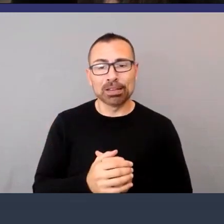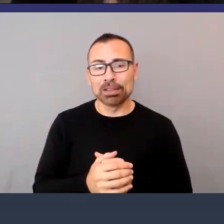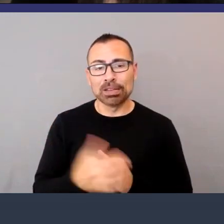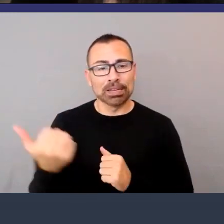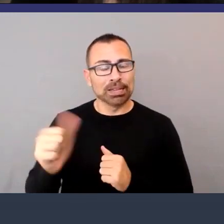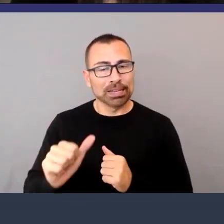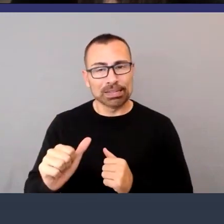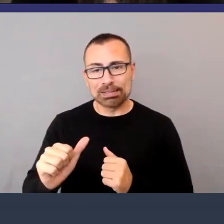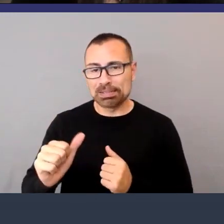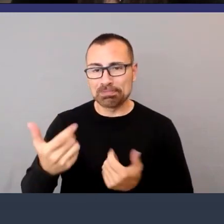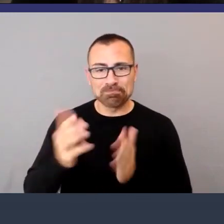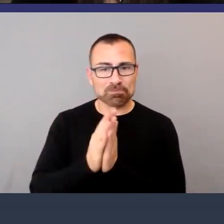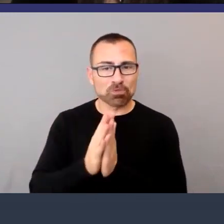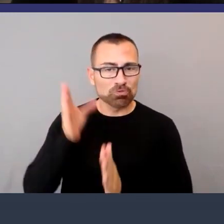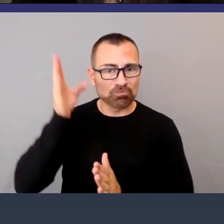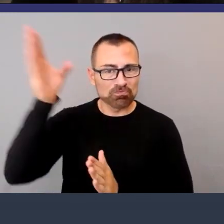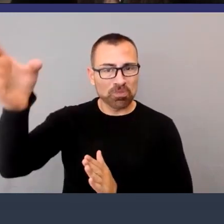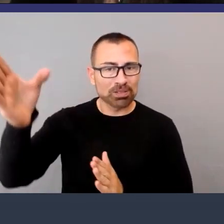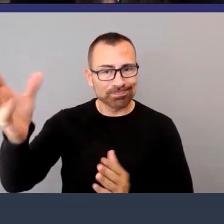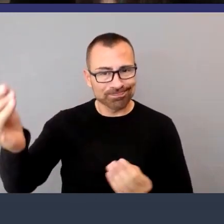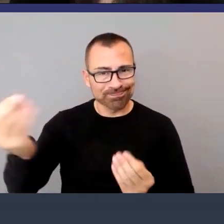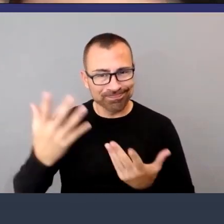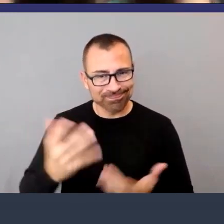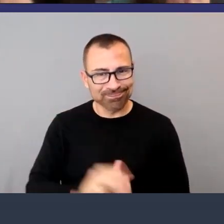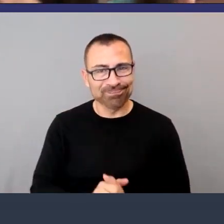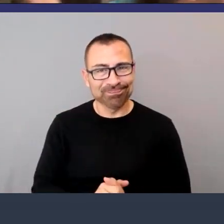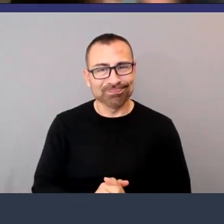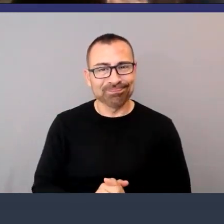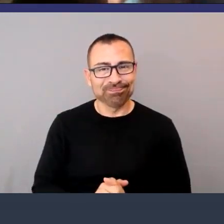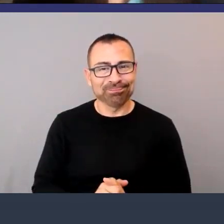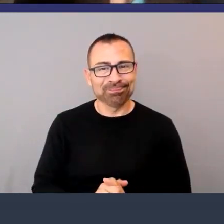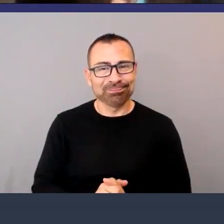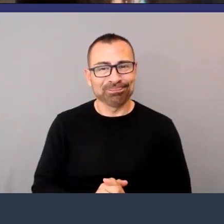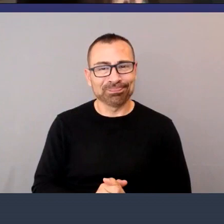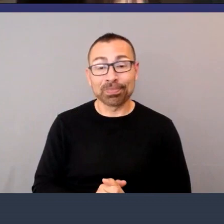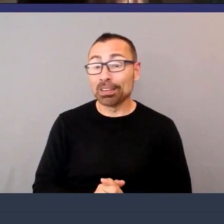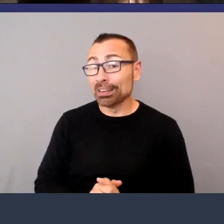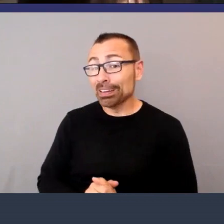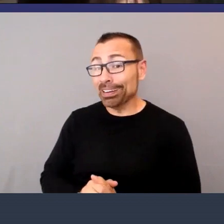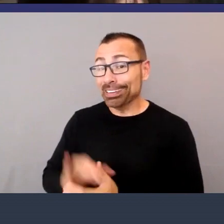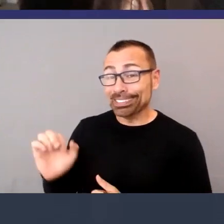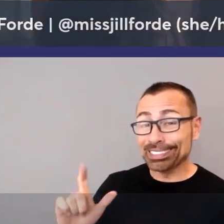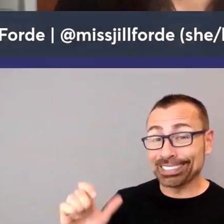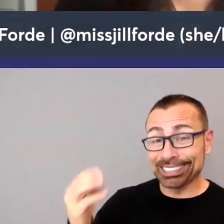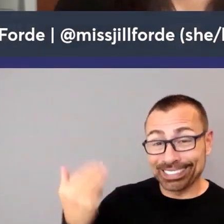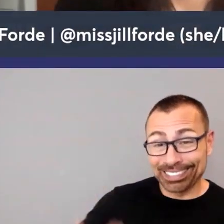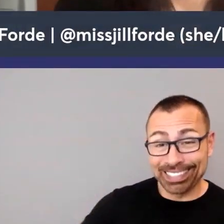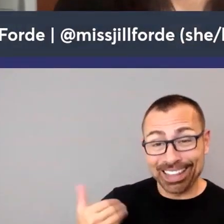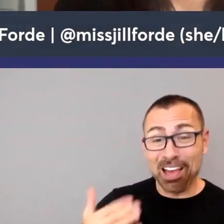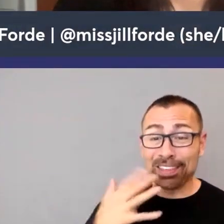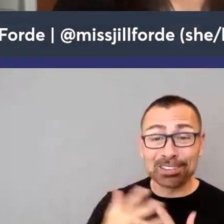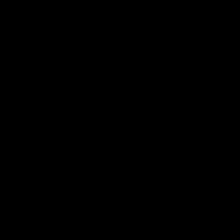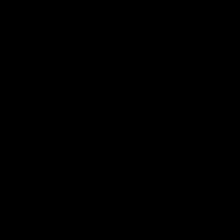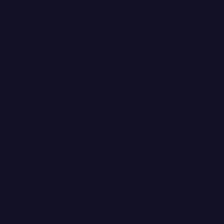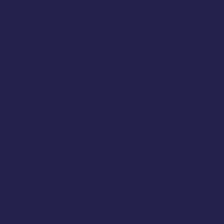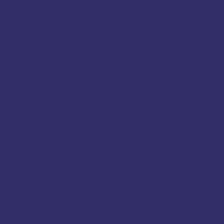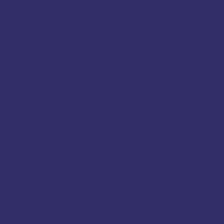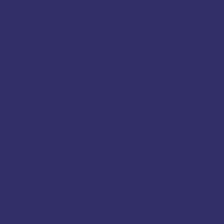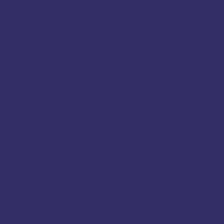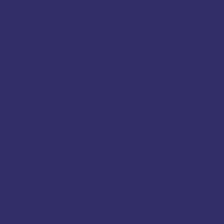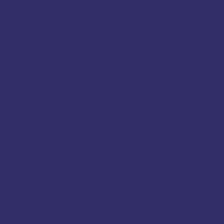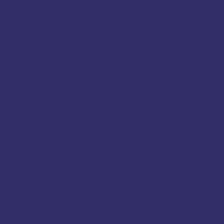requests or features you might have. Wow, Dave, thank you so much for today. Thank you for having me.